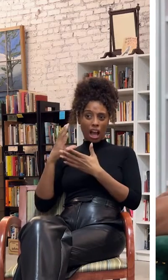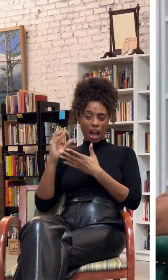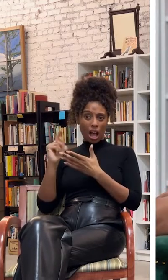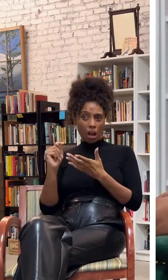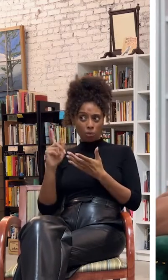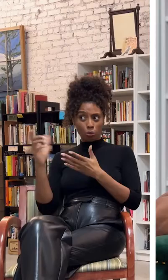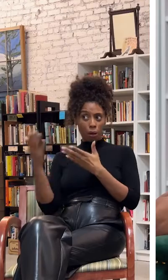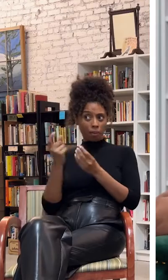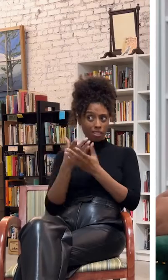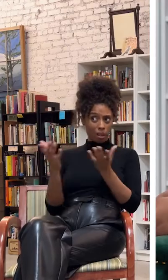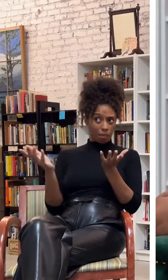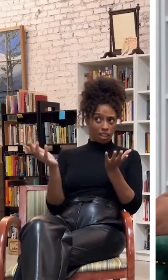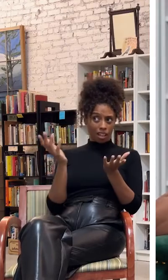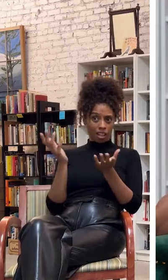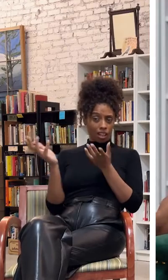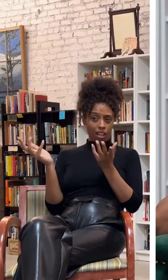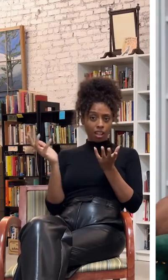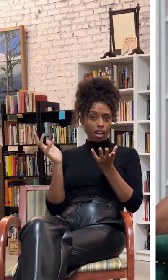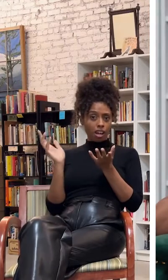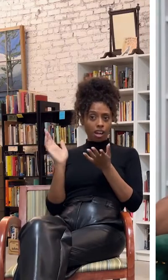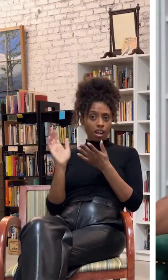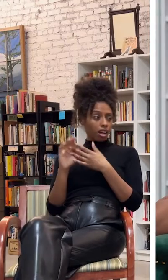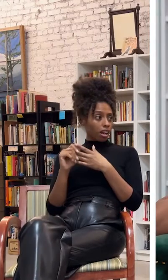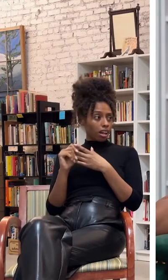Do I bring something? Like,